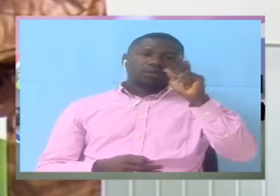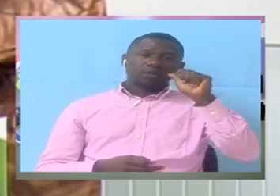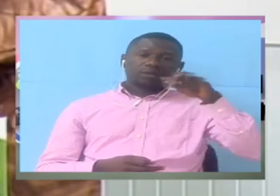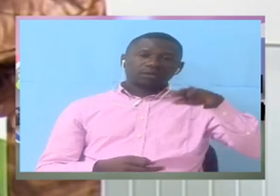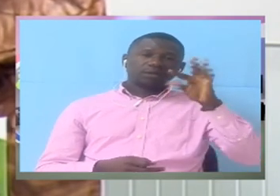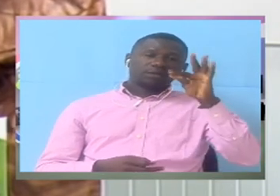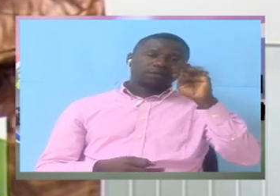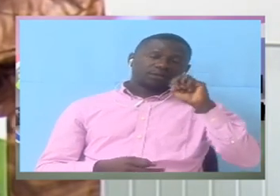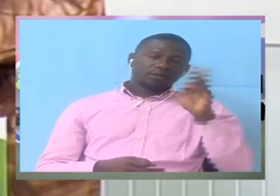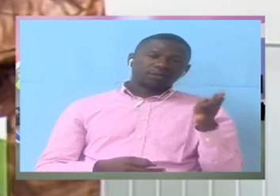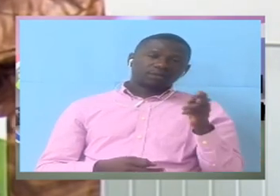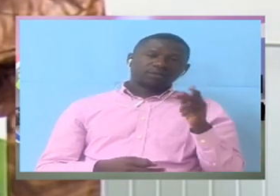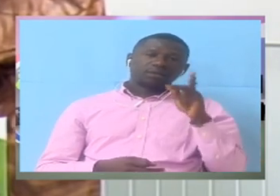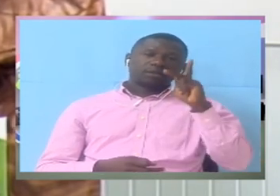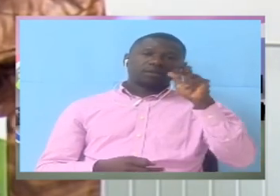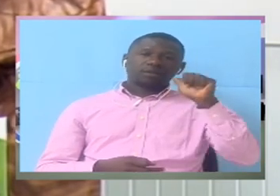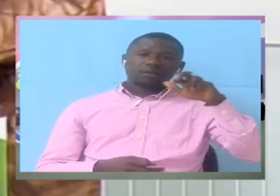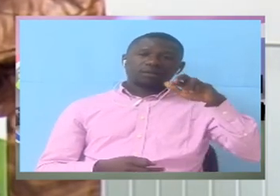Kebasano. Kebasano.